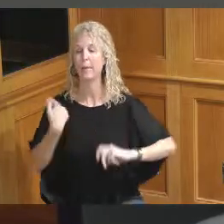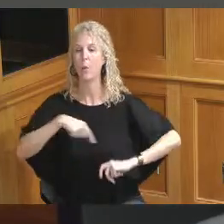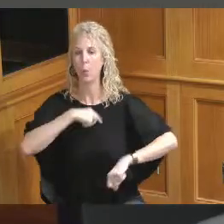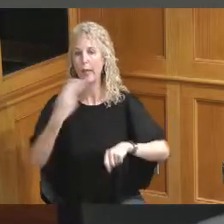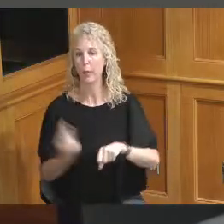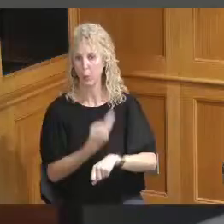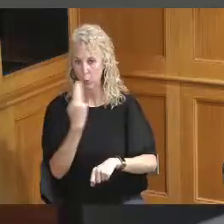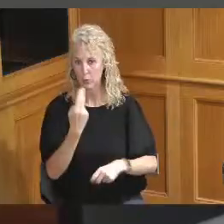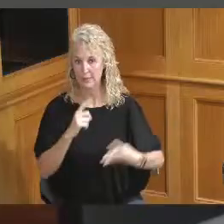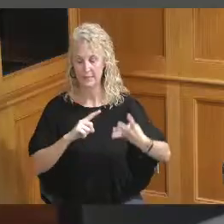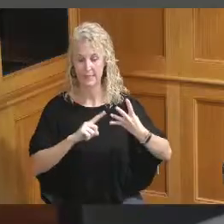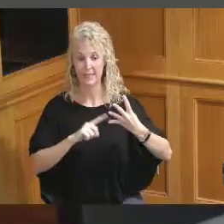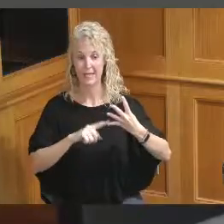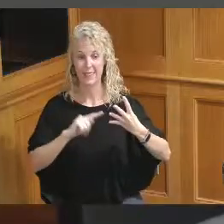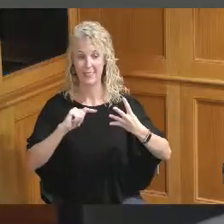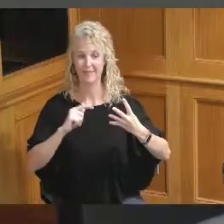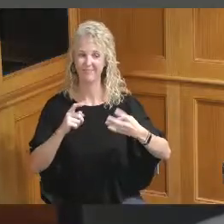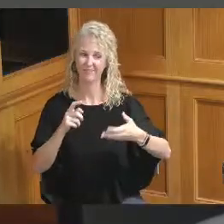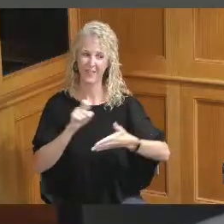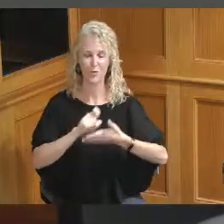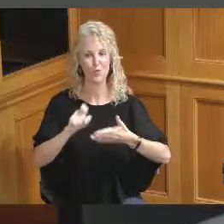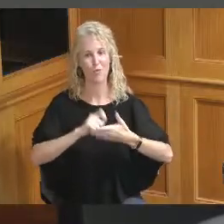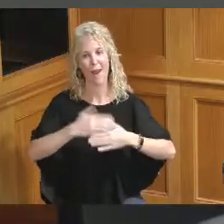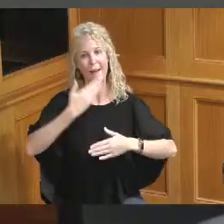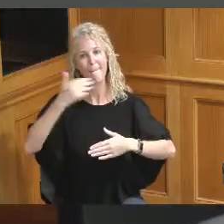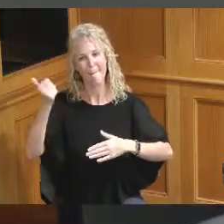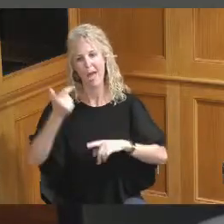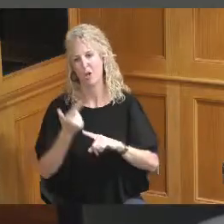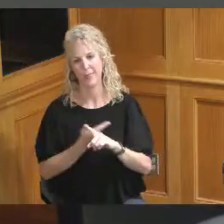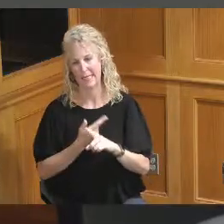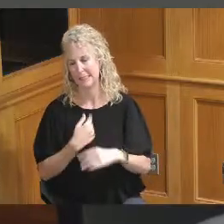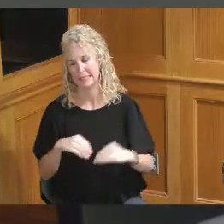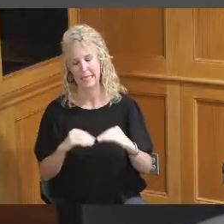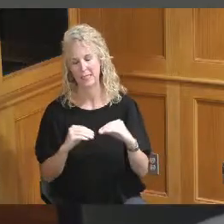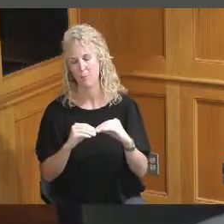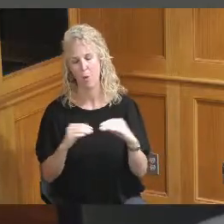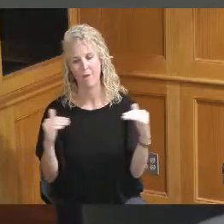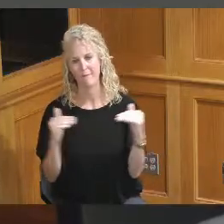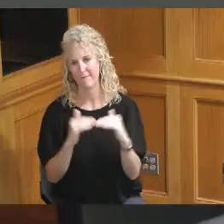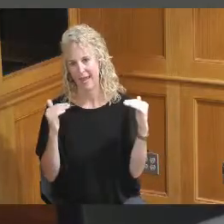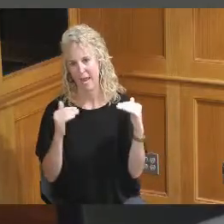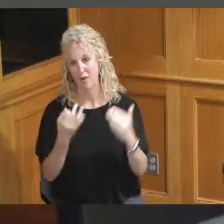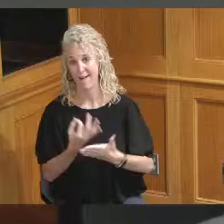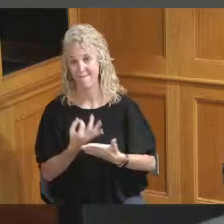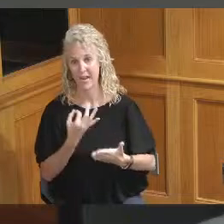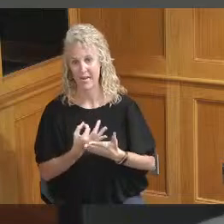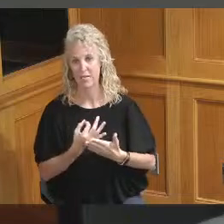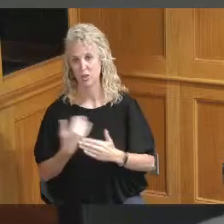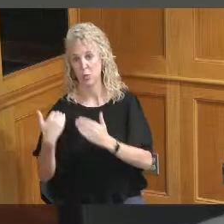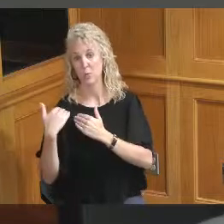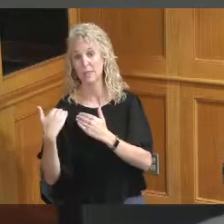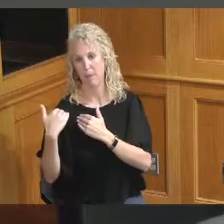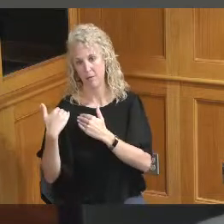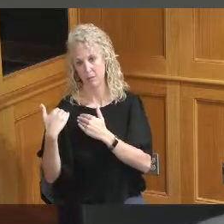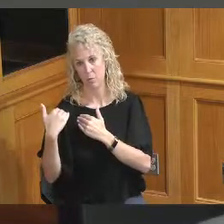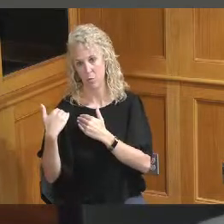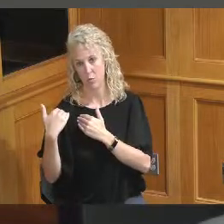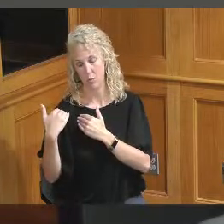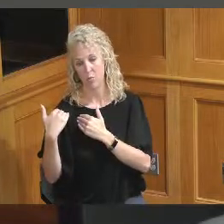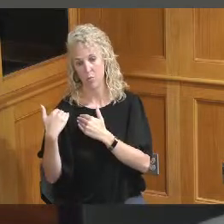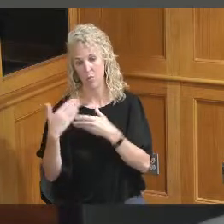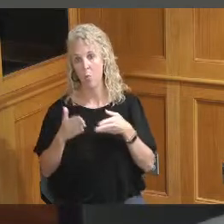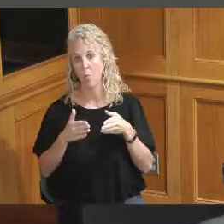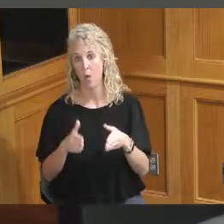team to craft a smarter lease that still works for both parties, and to do so in a financially prudent manner. So after several months